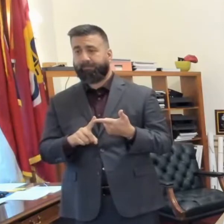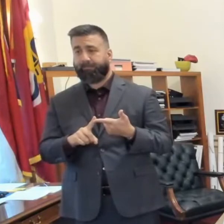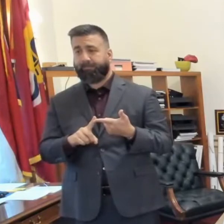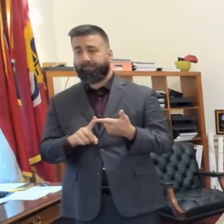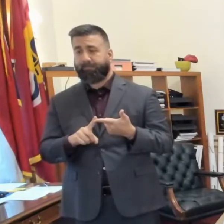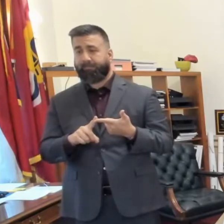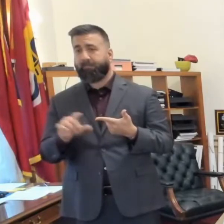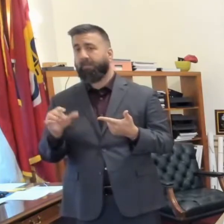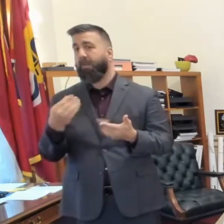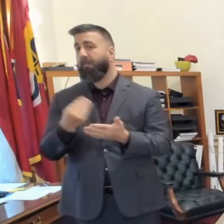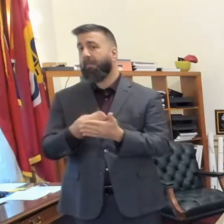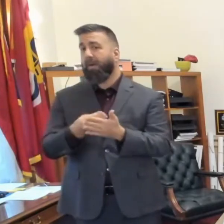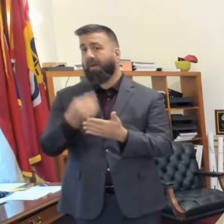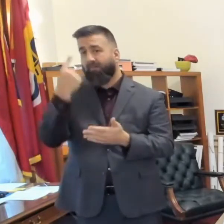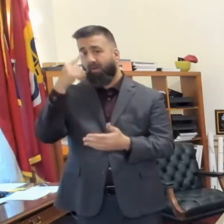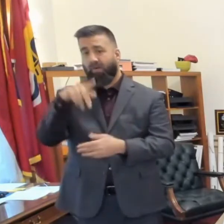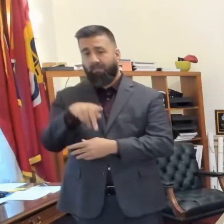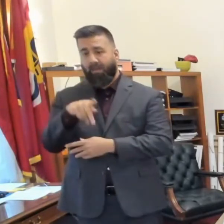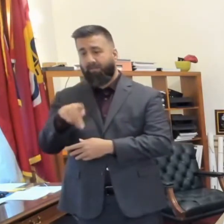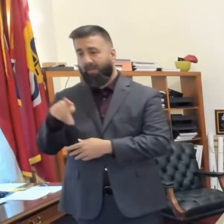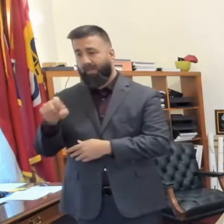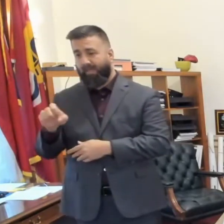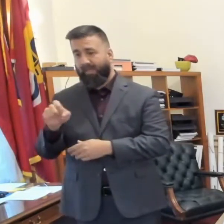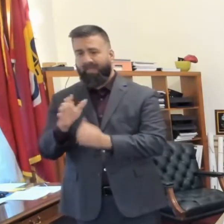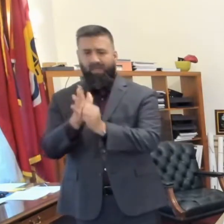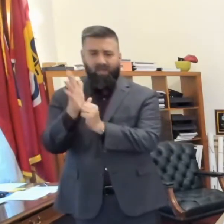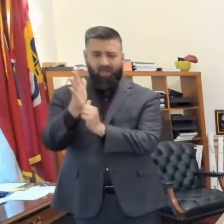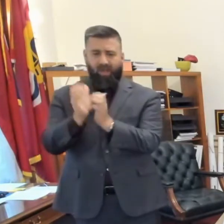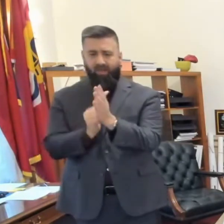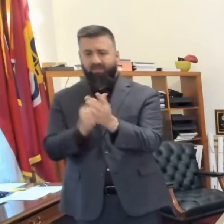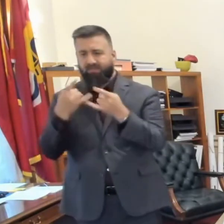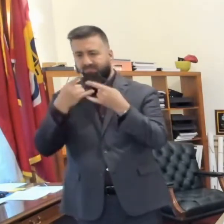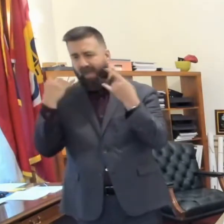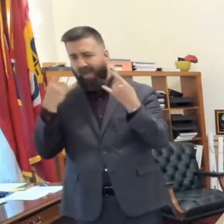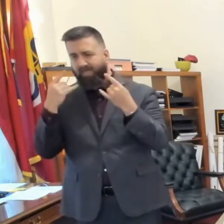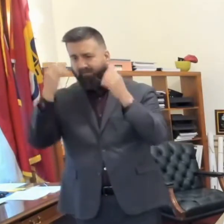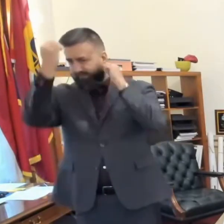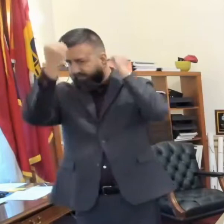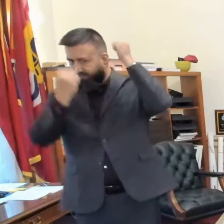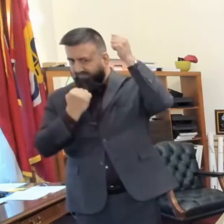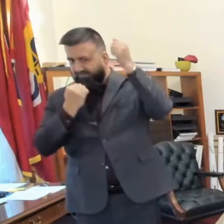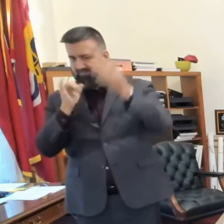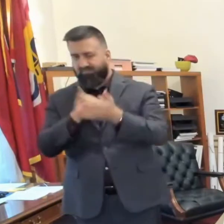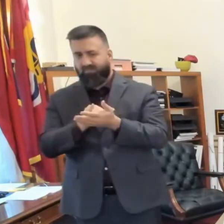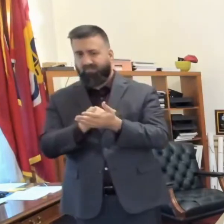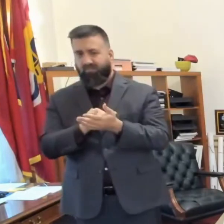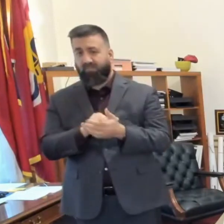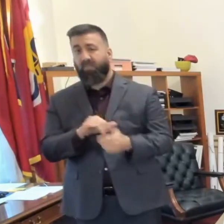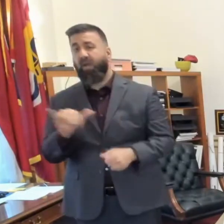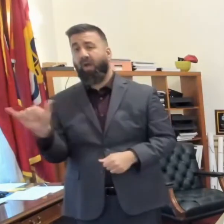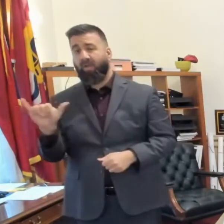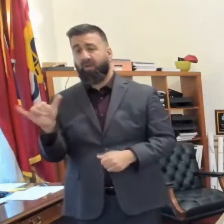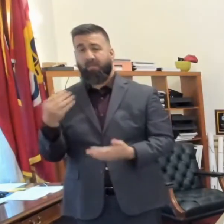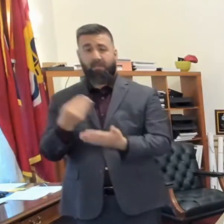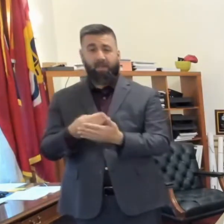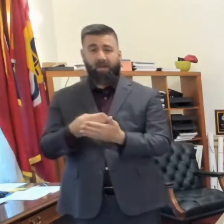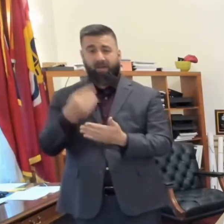There's additional funding for PPE. There's also additional funding for small businesses called PPP,